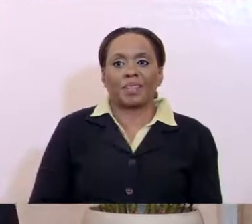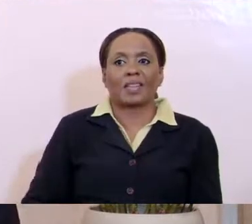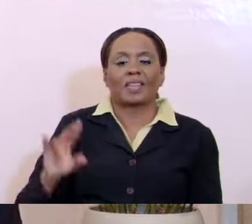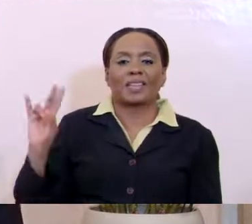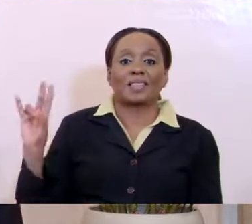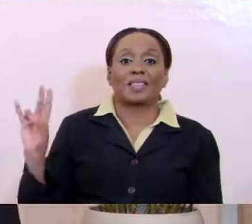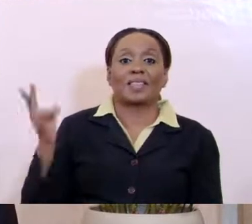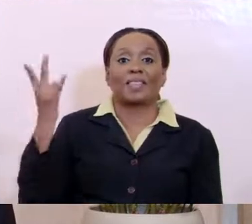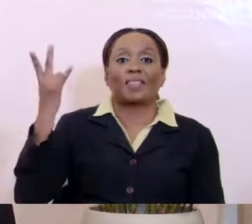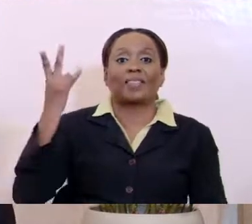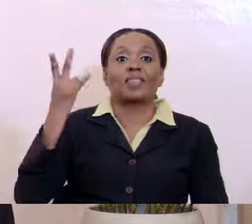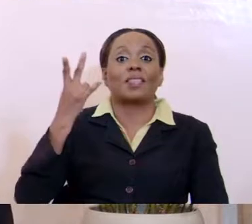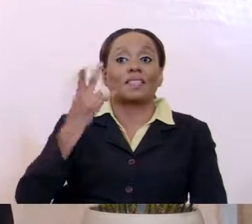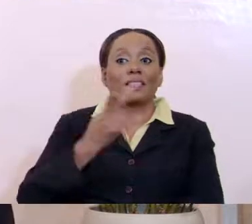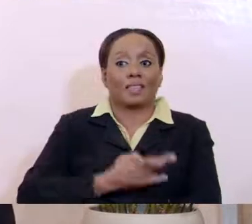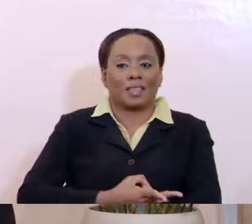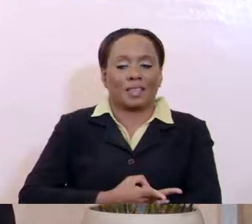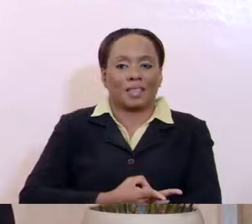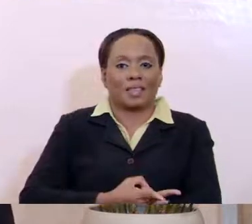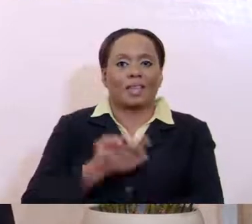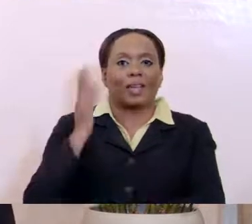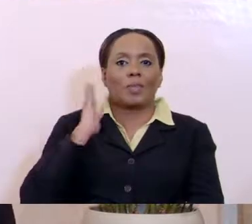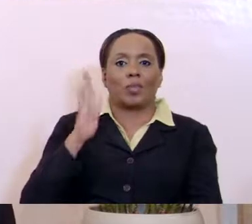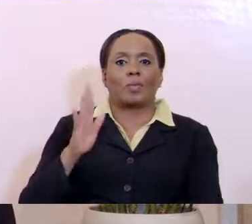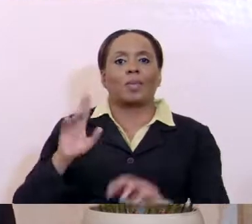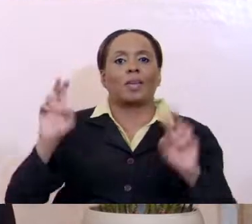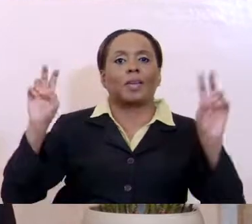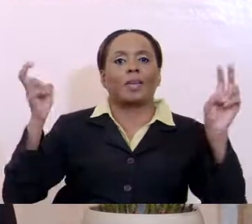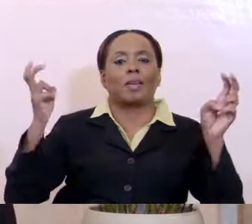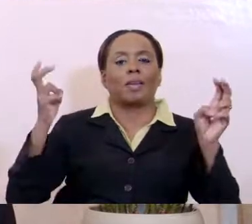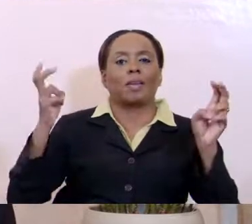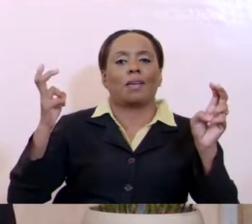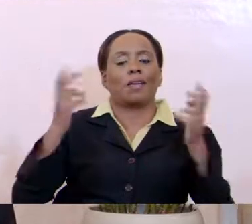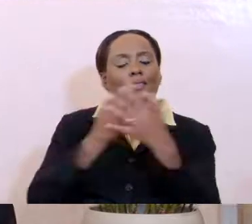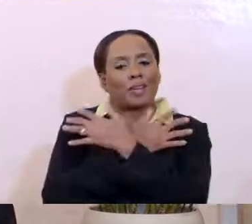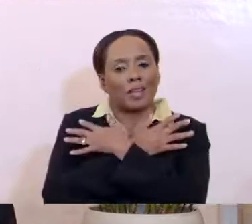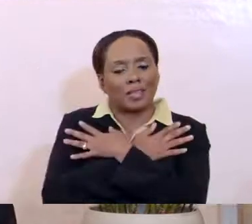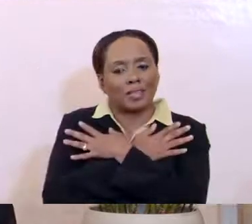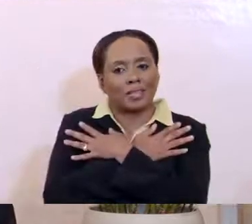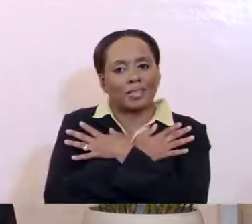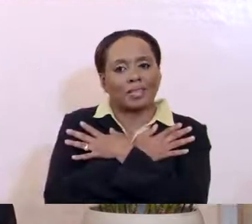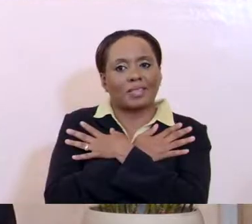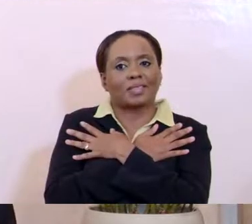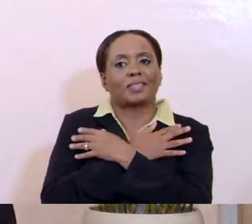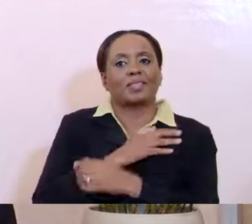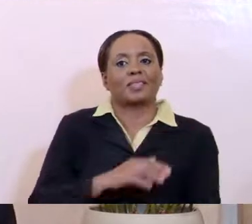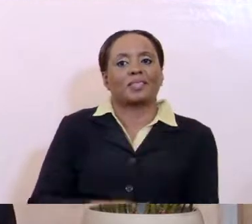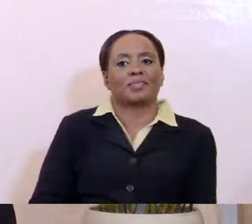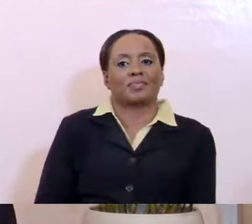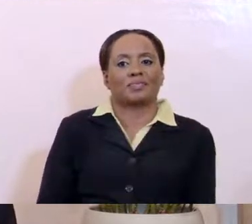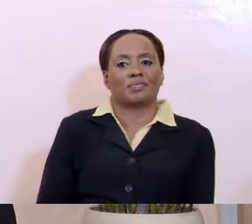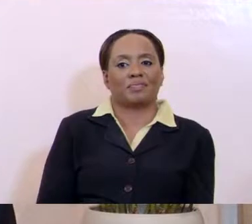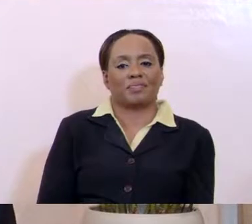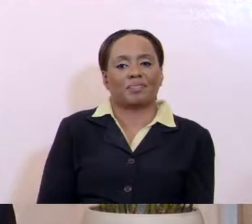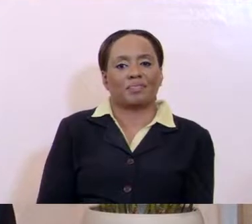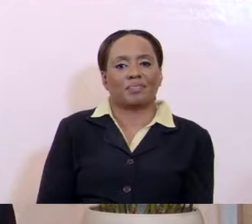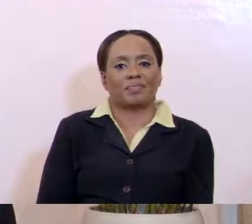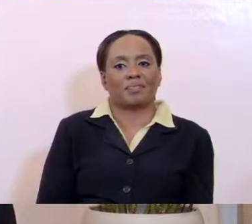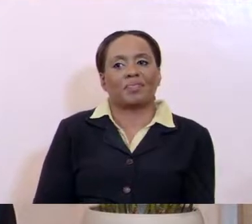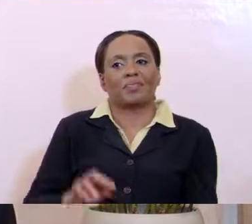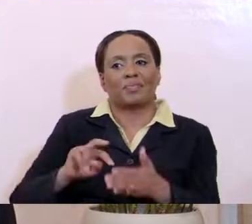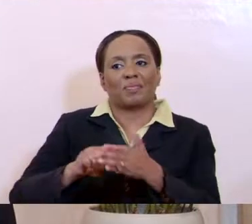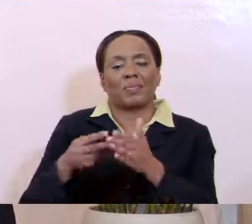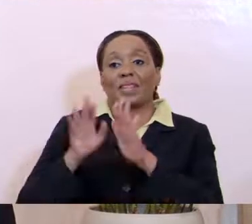they shall they rest. Therefore, the directive will reflect that on